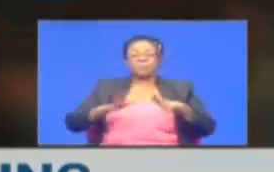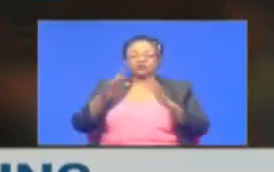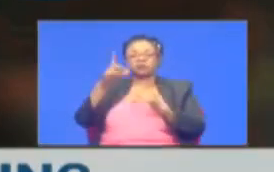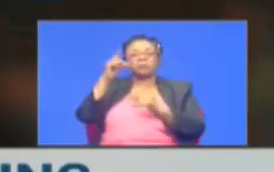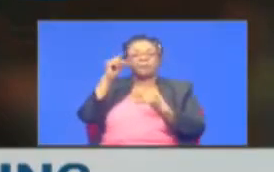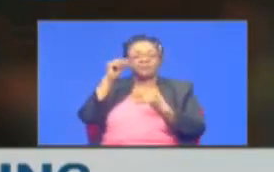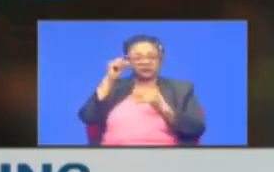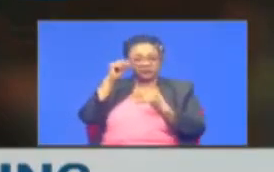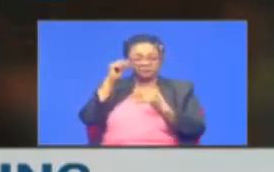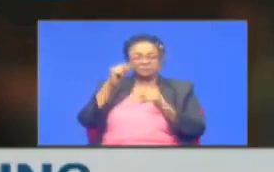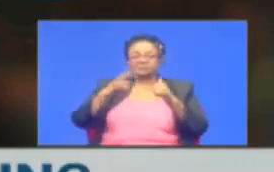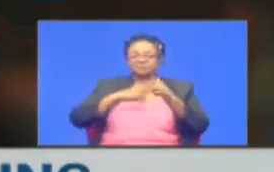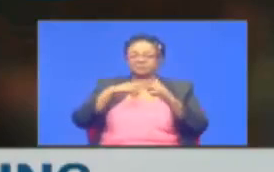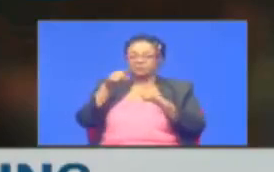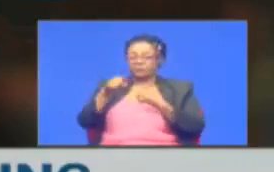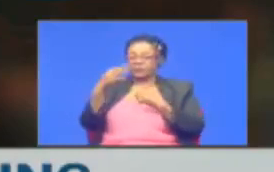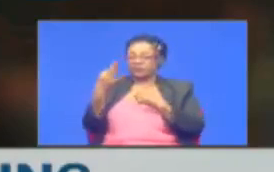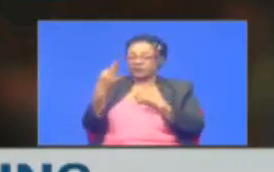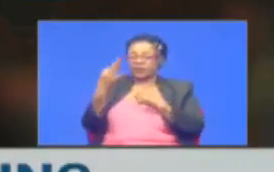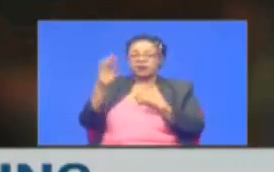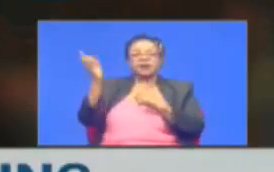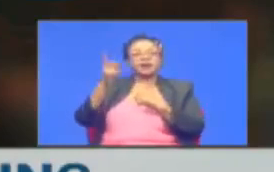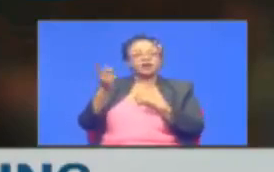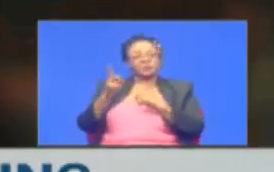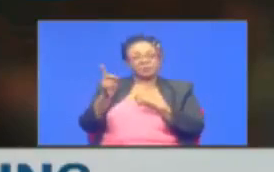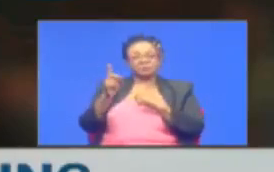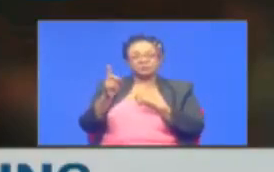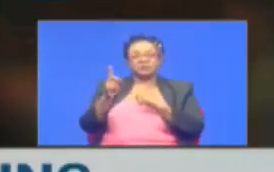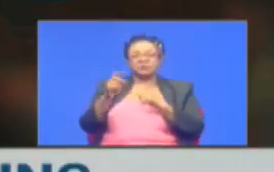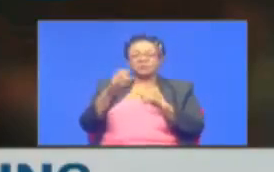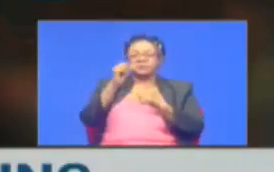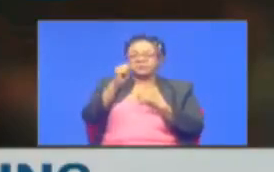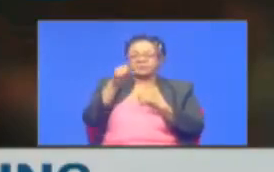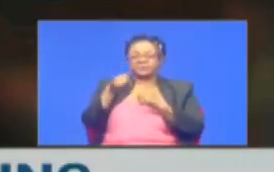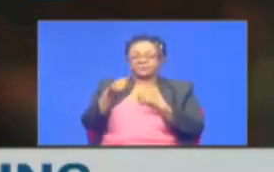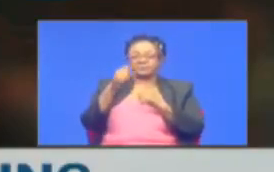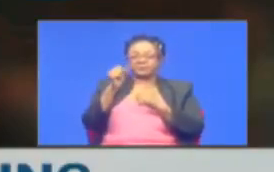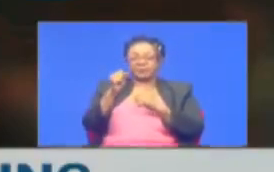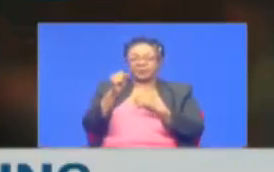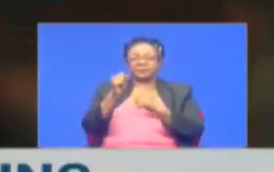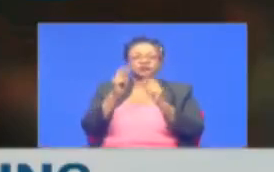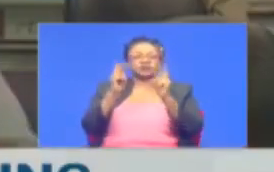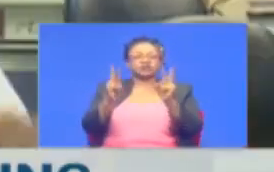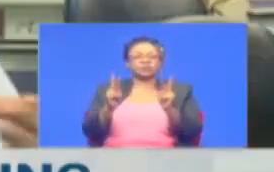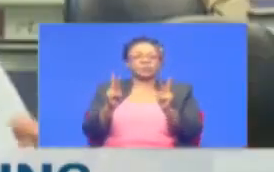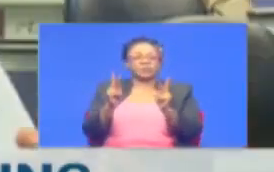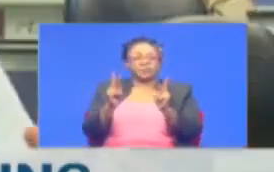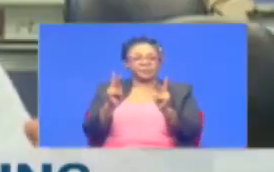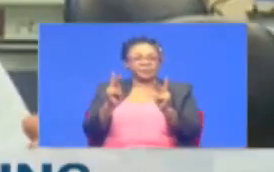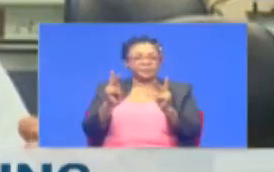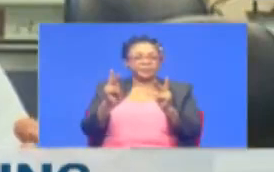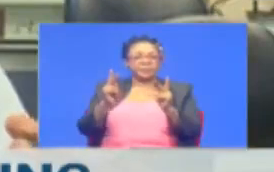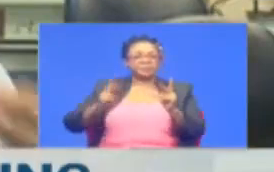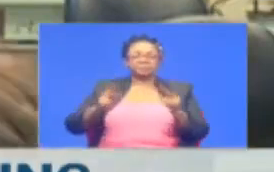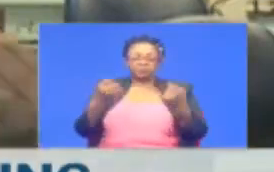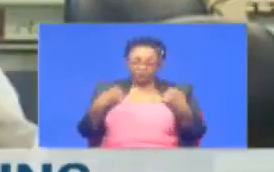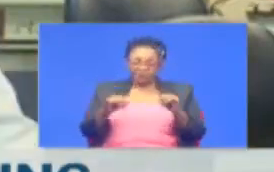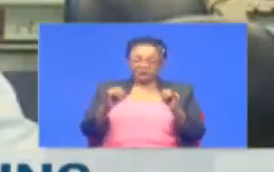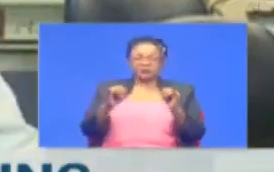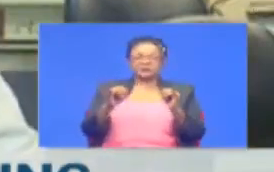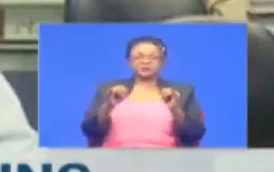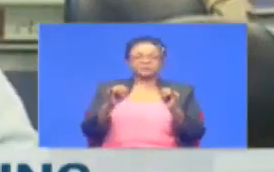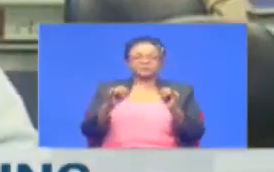Mombasa, 7.3% in Nairobi, and 5.5% in Kisumu. We looked at